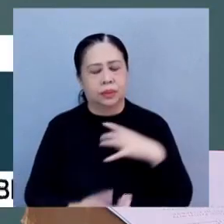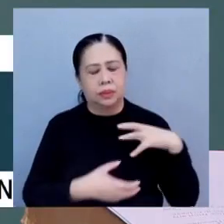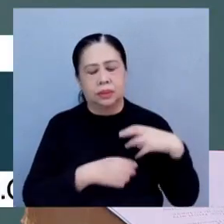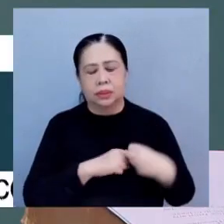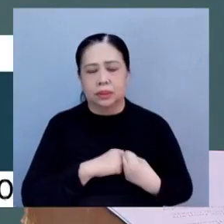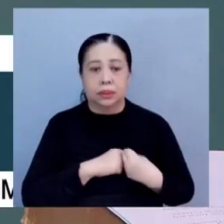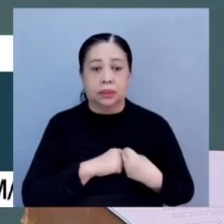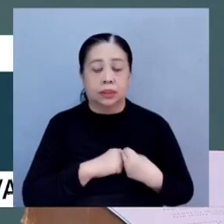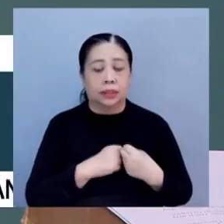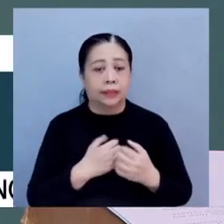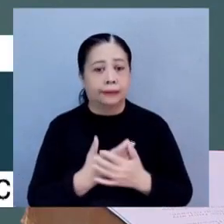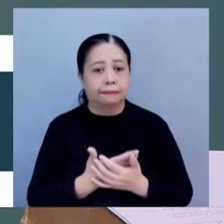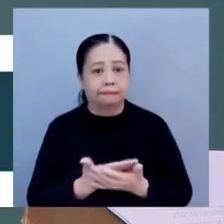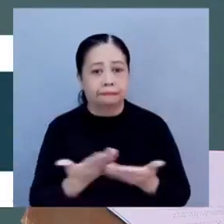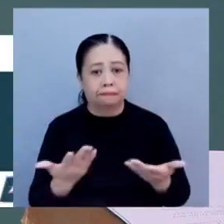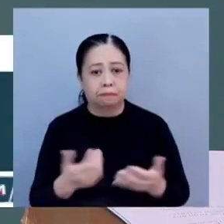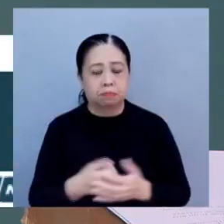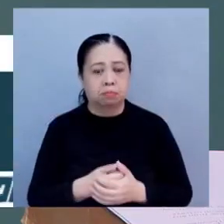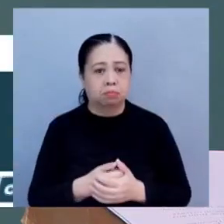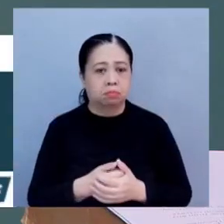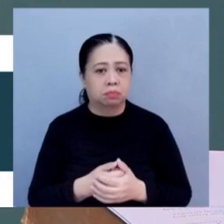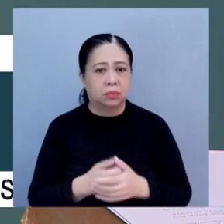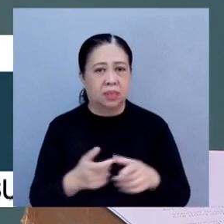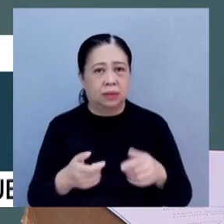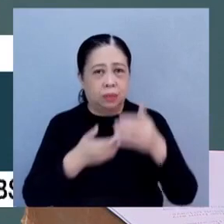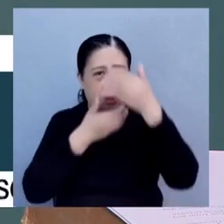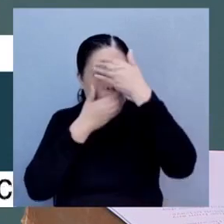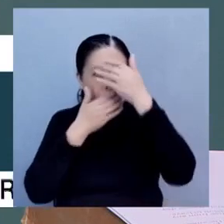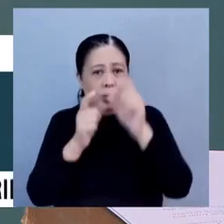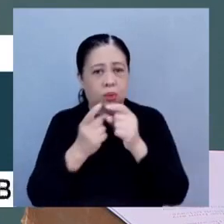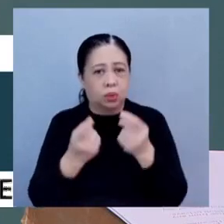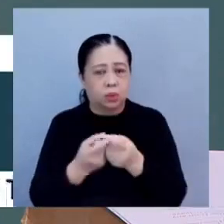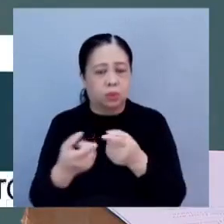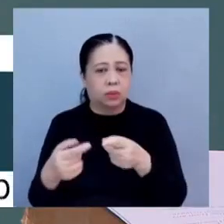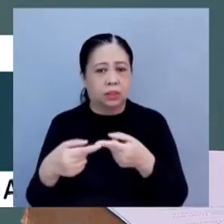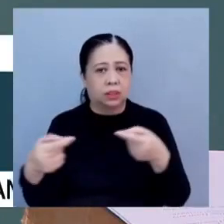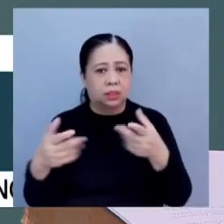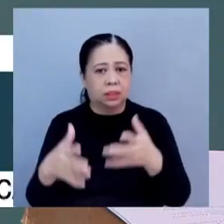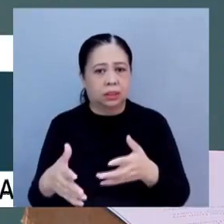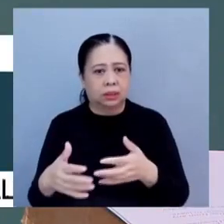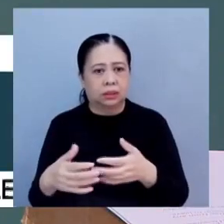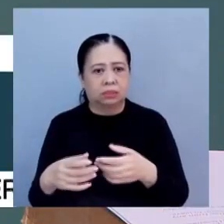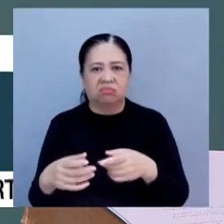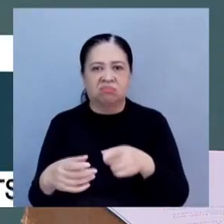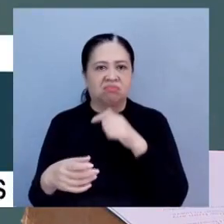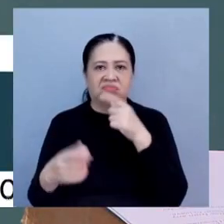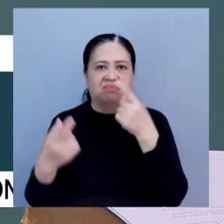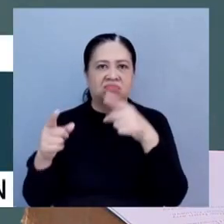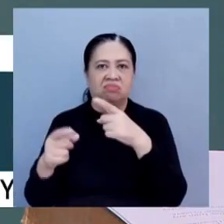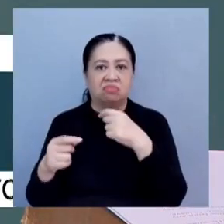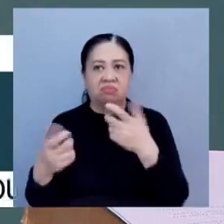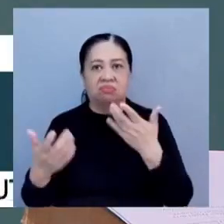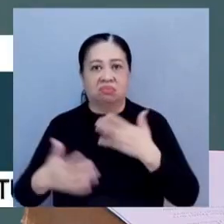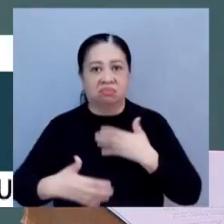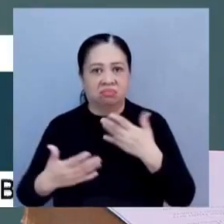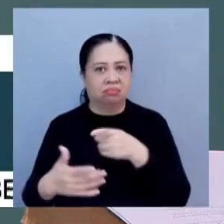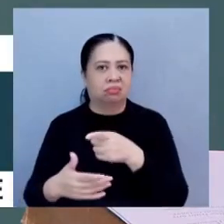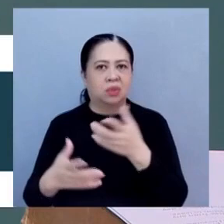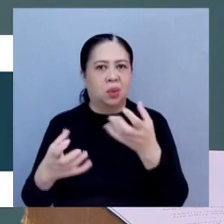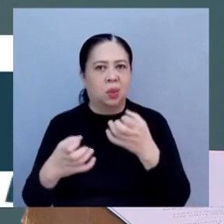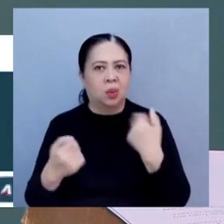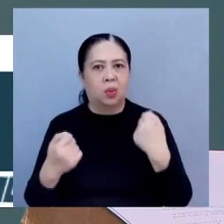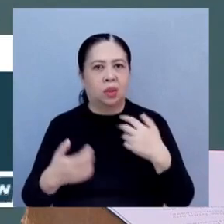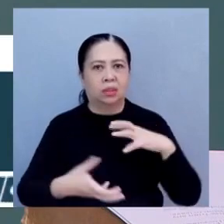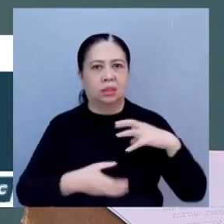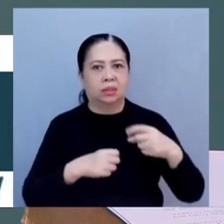But, you know, kung terror groups ang kalaban, we don't give them the success that they want. They want to devastate